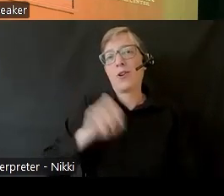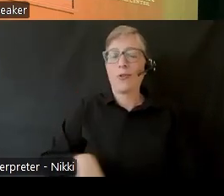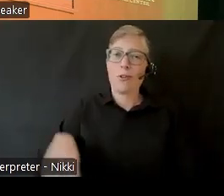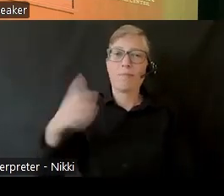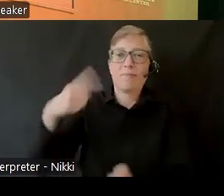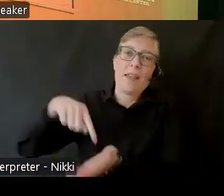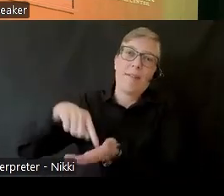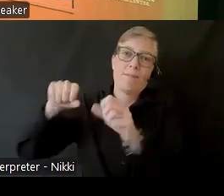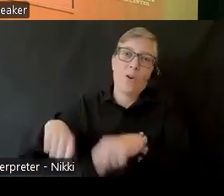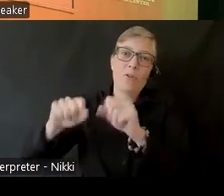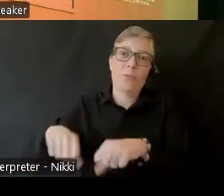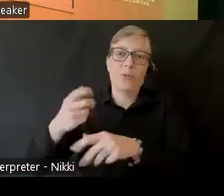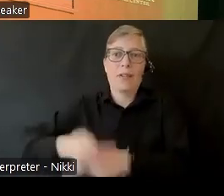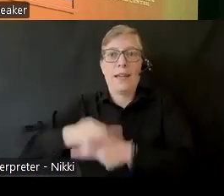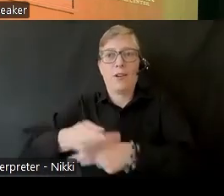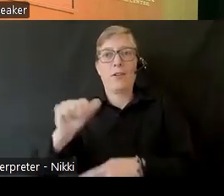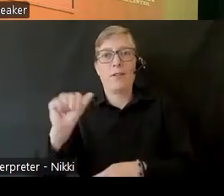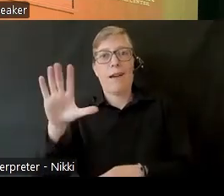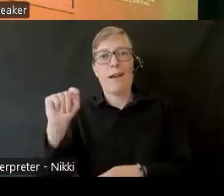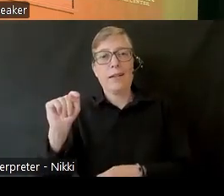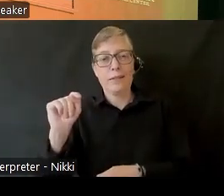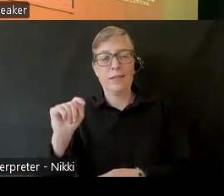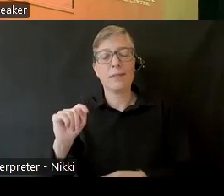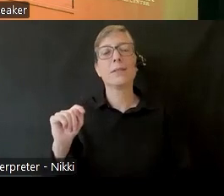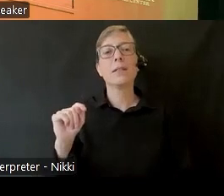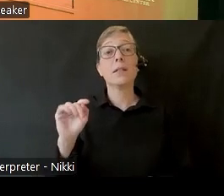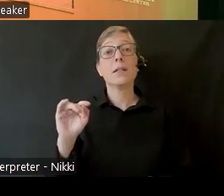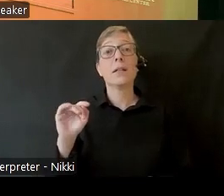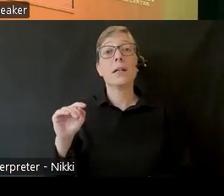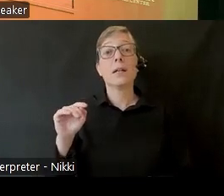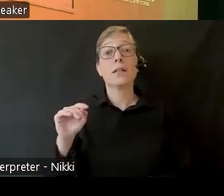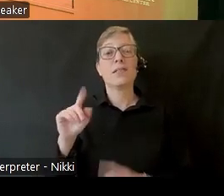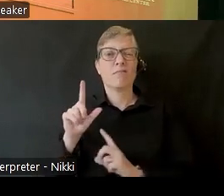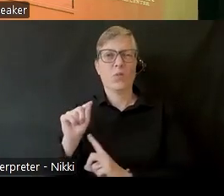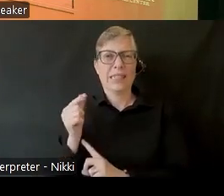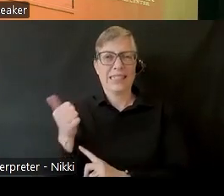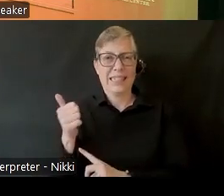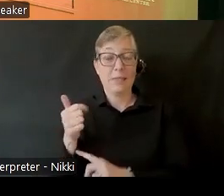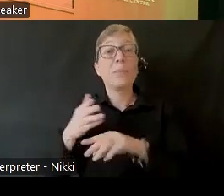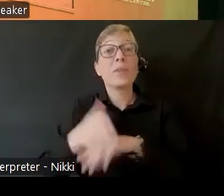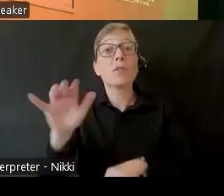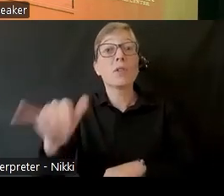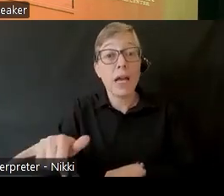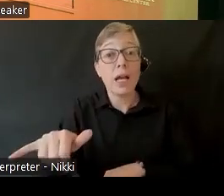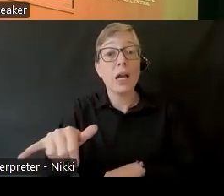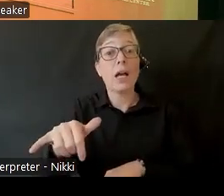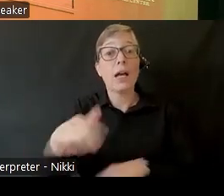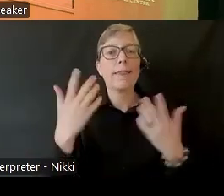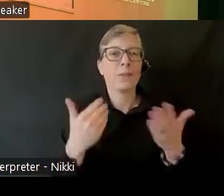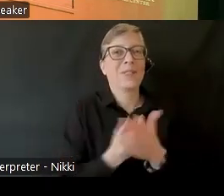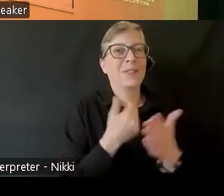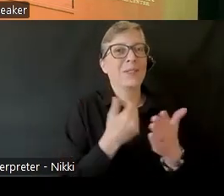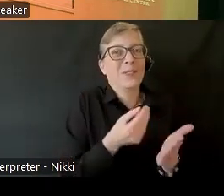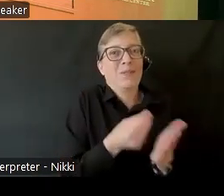2010, there's a whole new financial incentive that made things more interesting for me, which